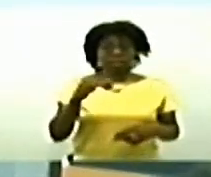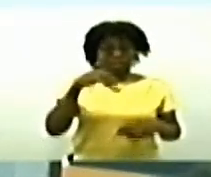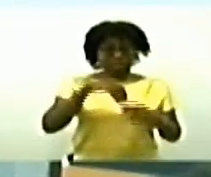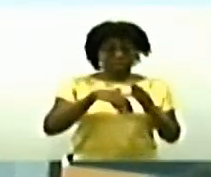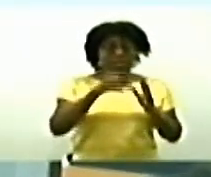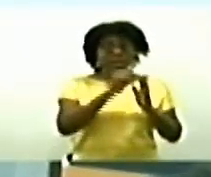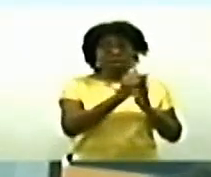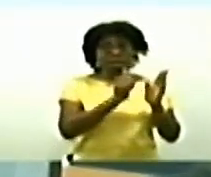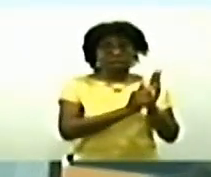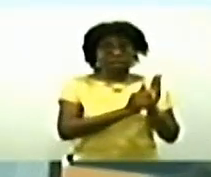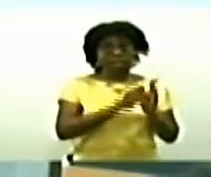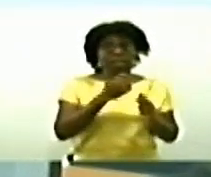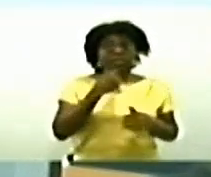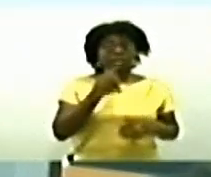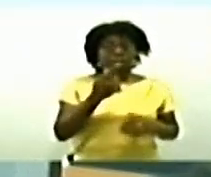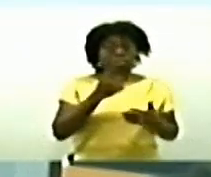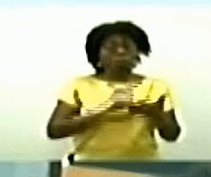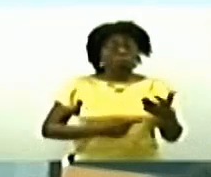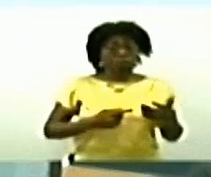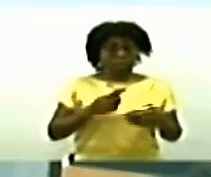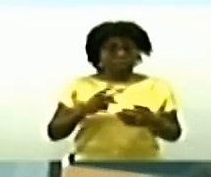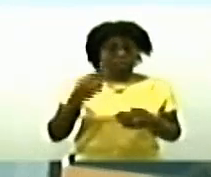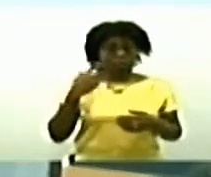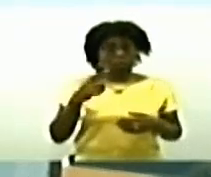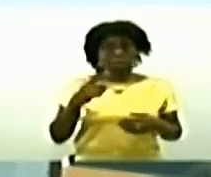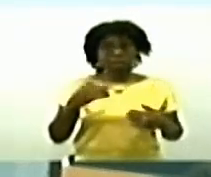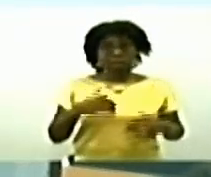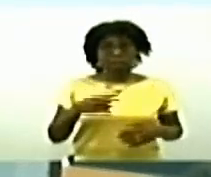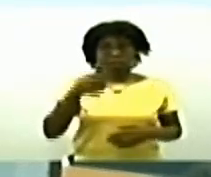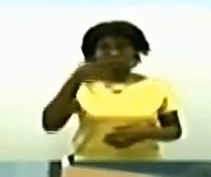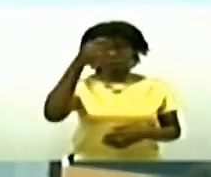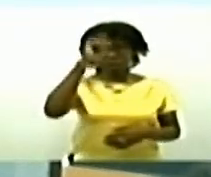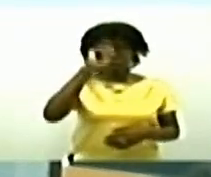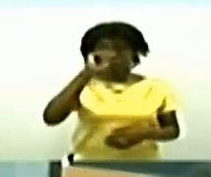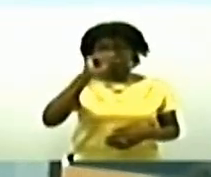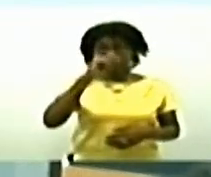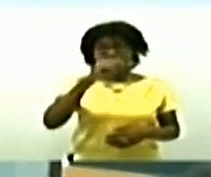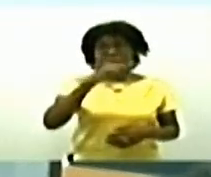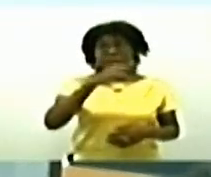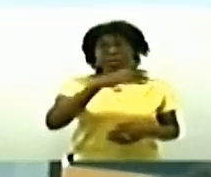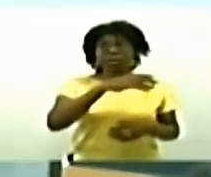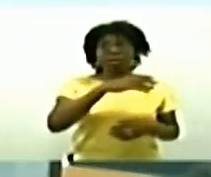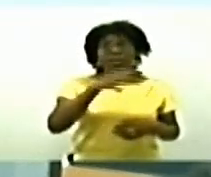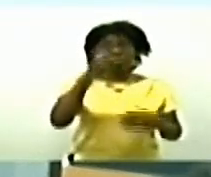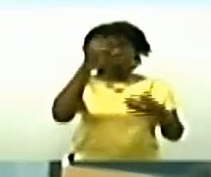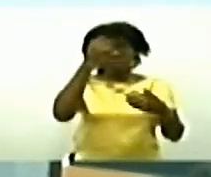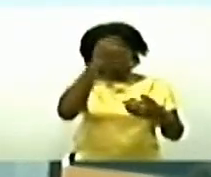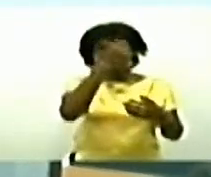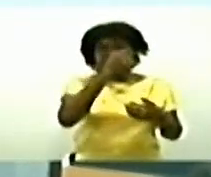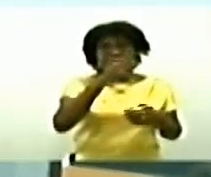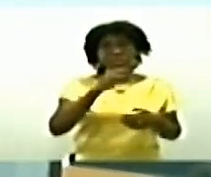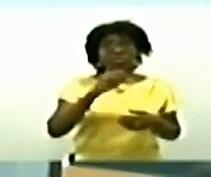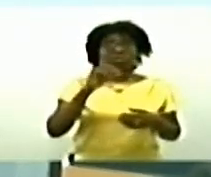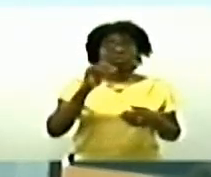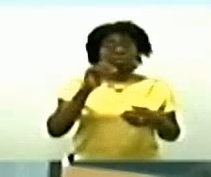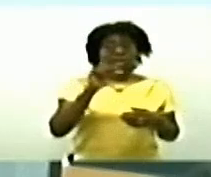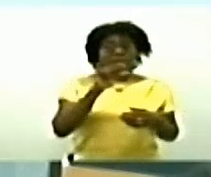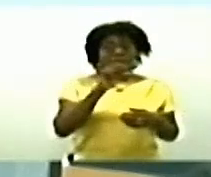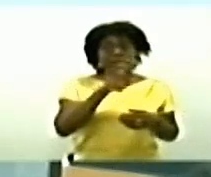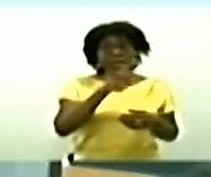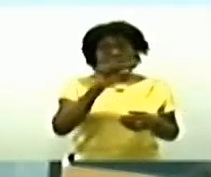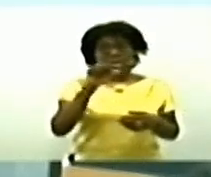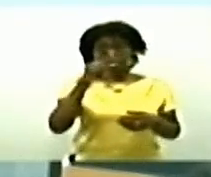say what they're going to wear, the baseball cap with the reflective writing of RGPF and the